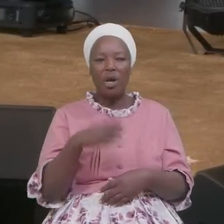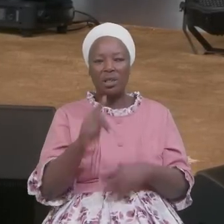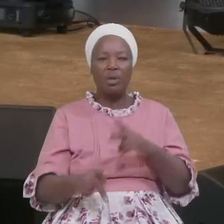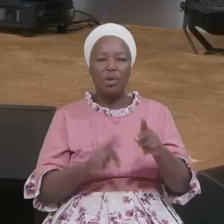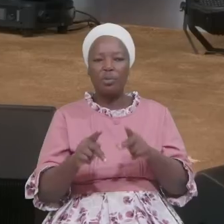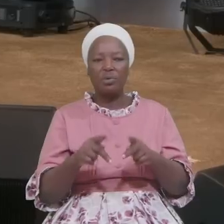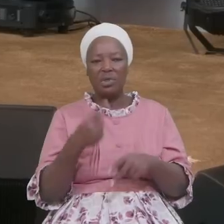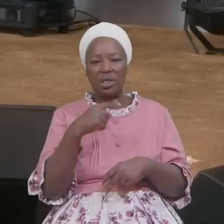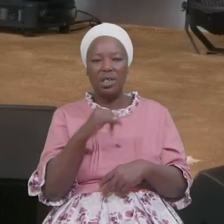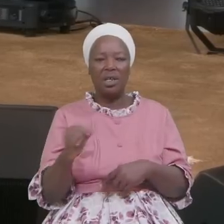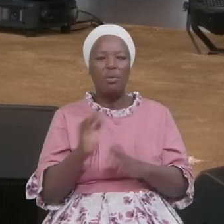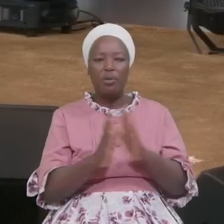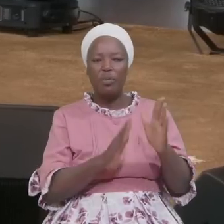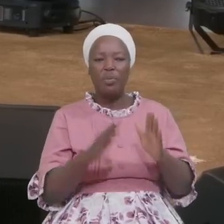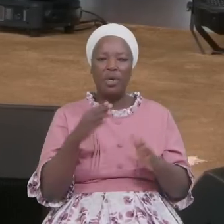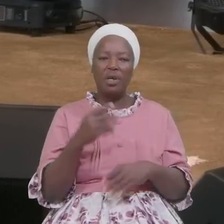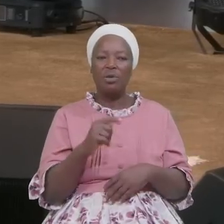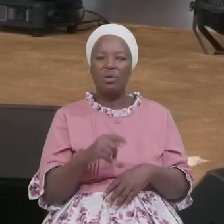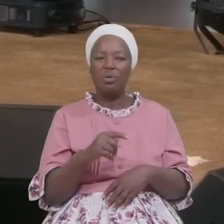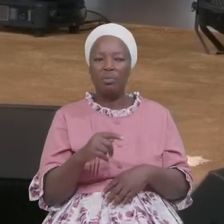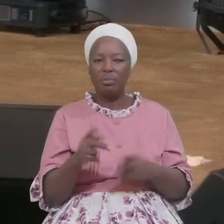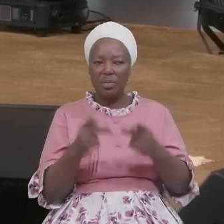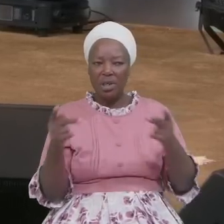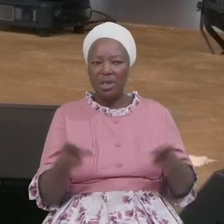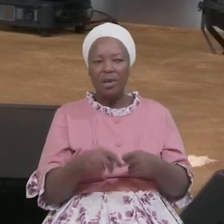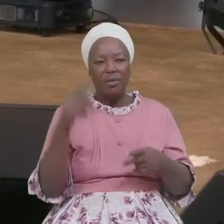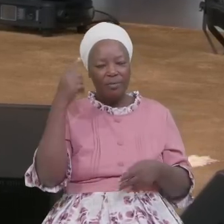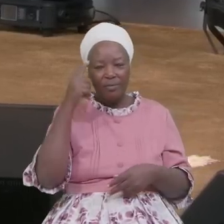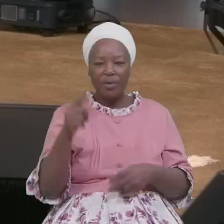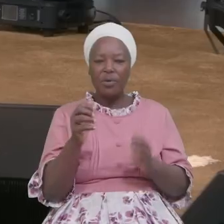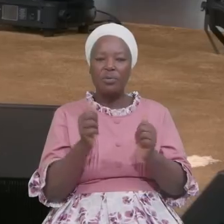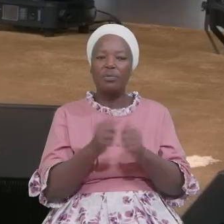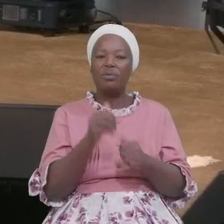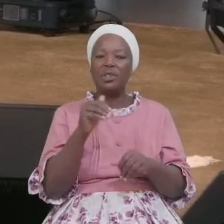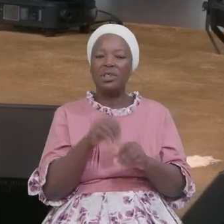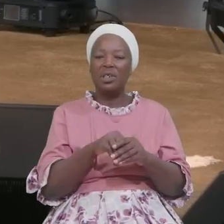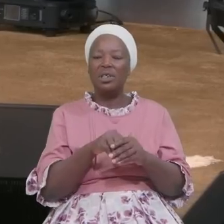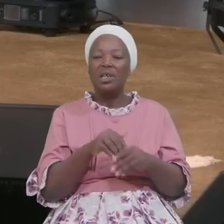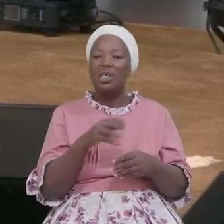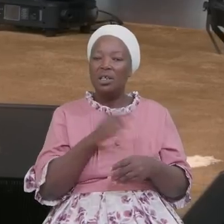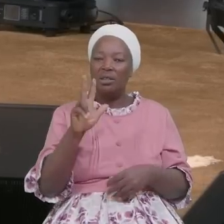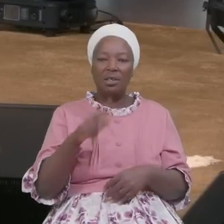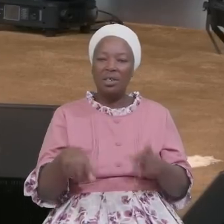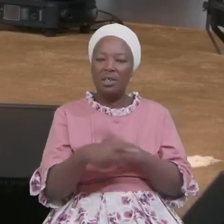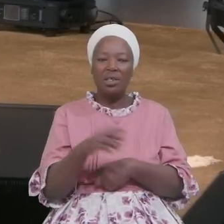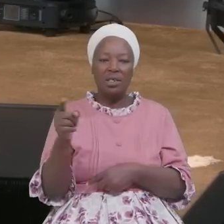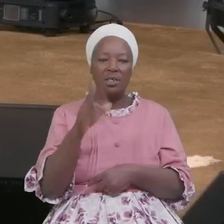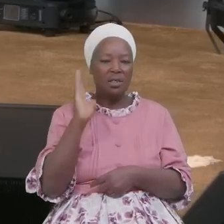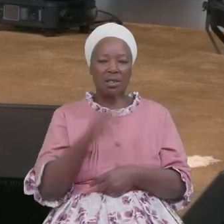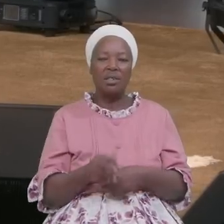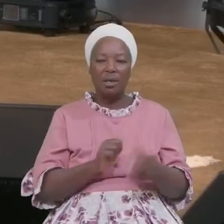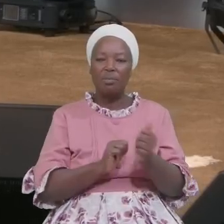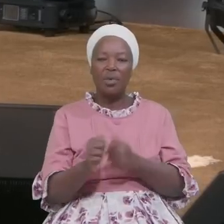saying, prepare your victuals, food, for within 3 days ye shall pass